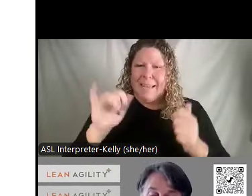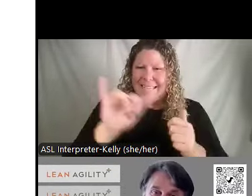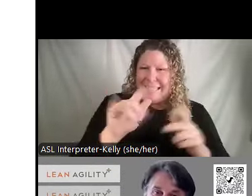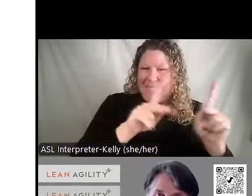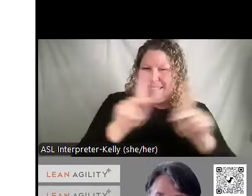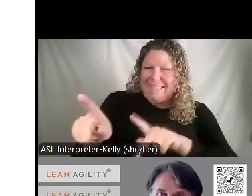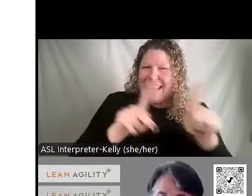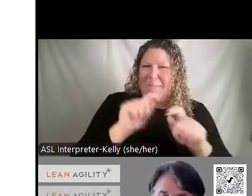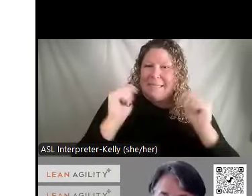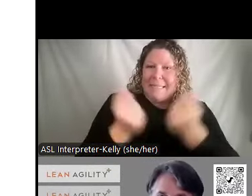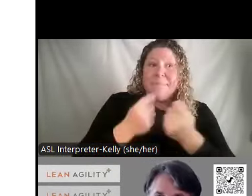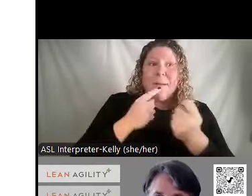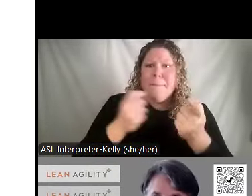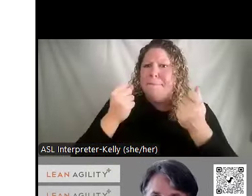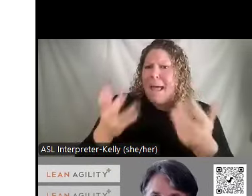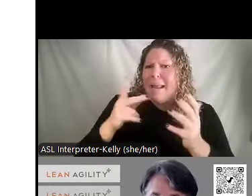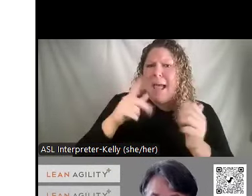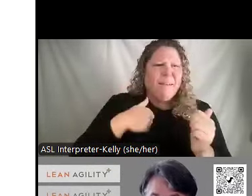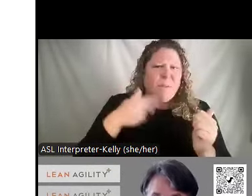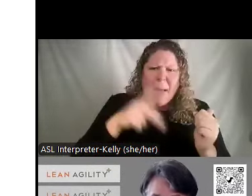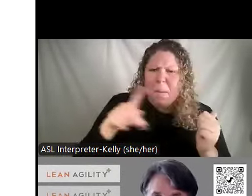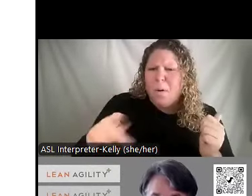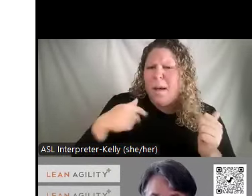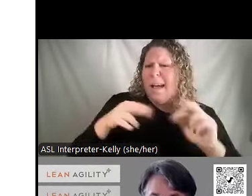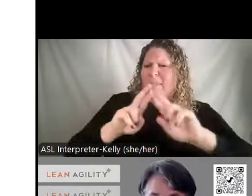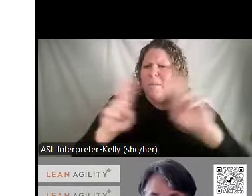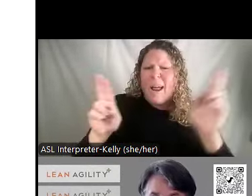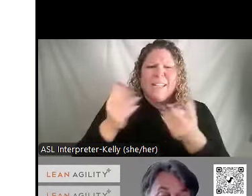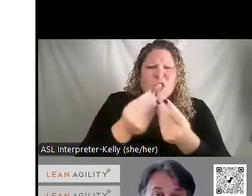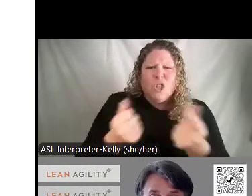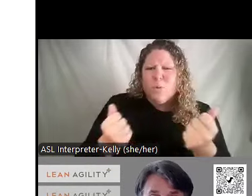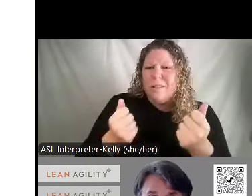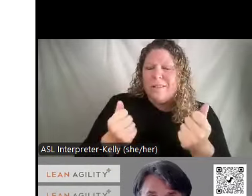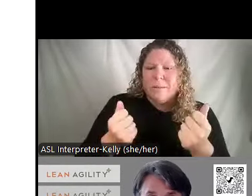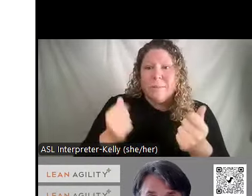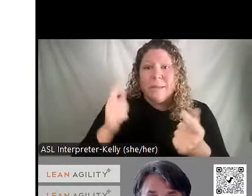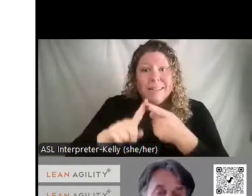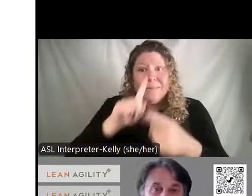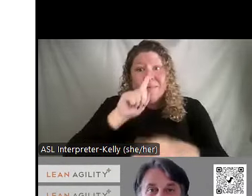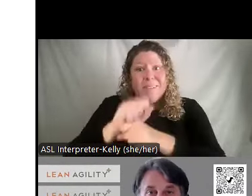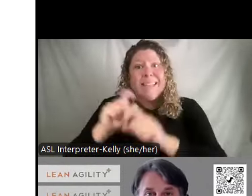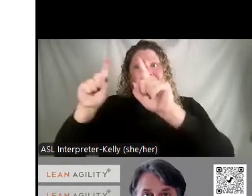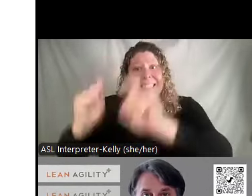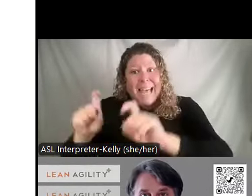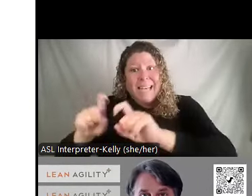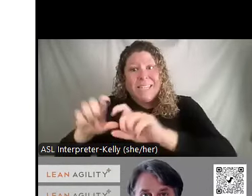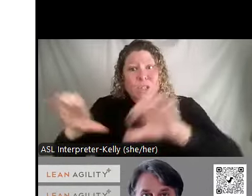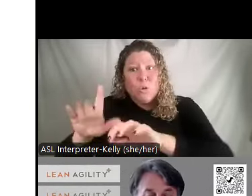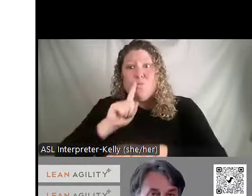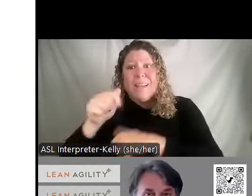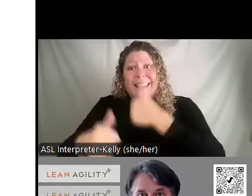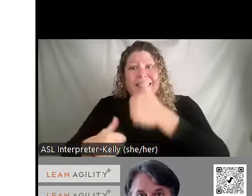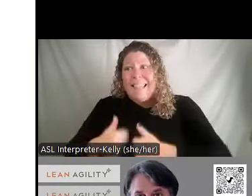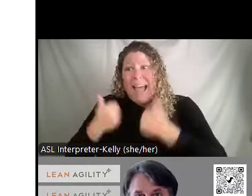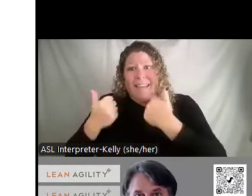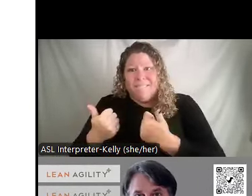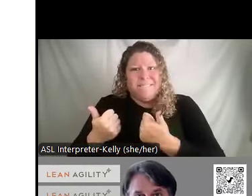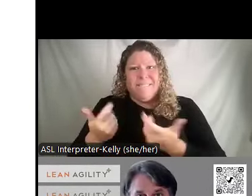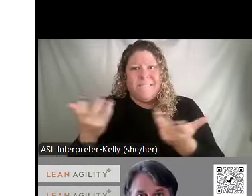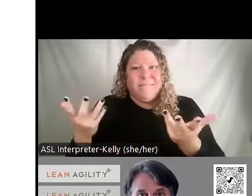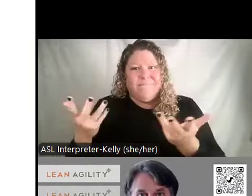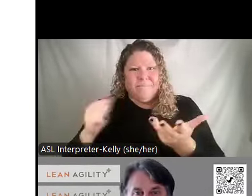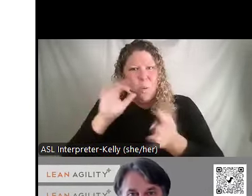until we've actually tried them out as experiments on real life work, we don't know if they work or not. And we haven't accomplished anything except some nice